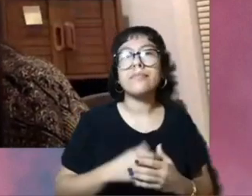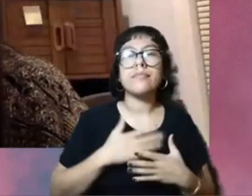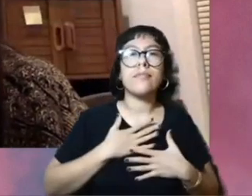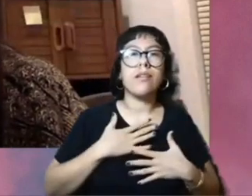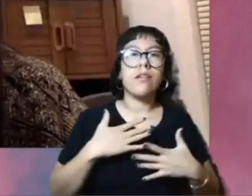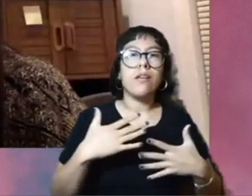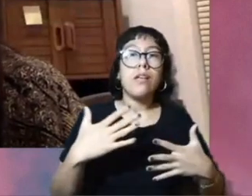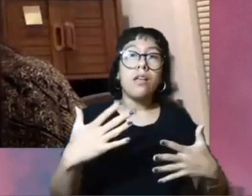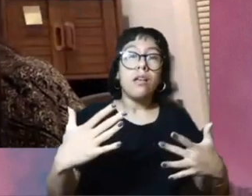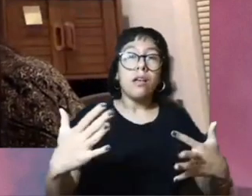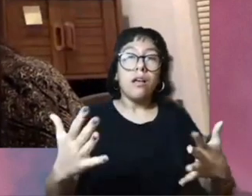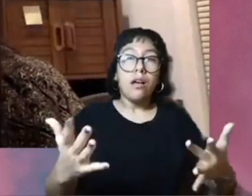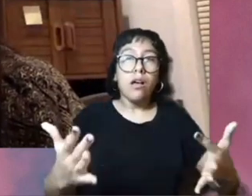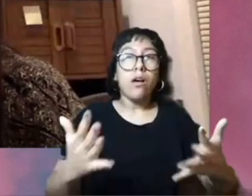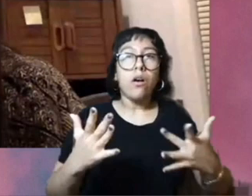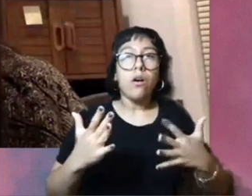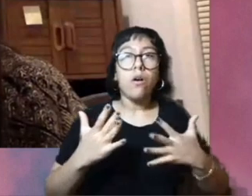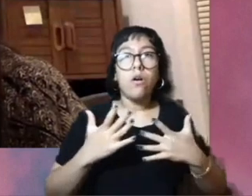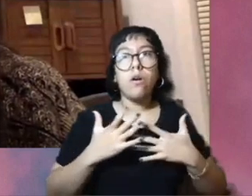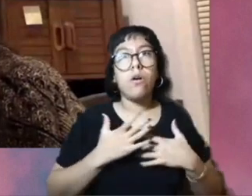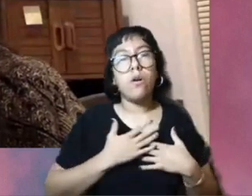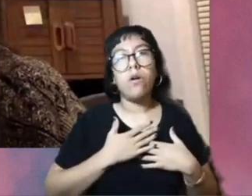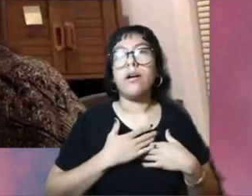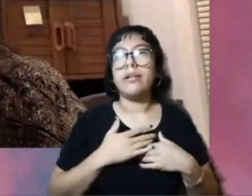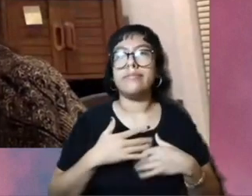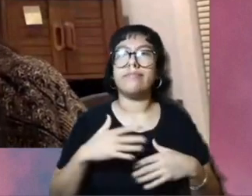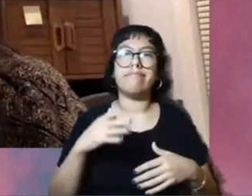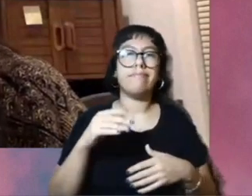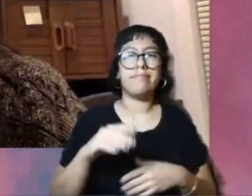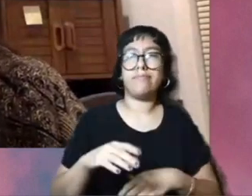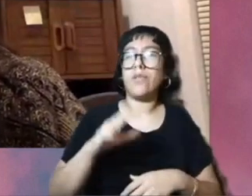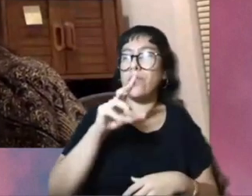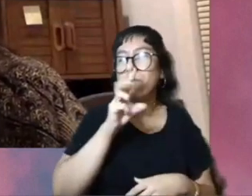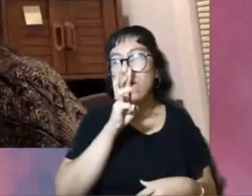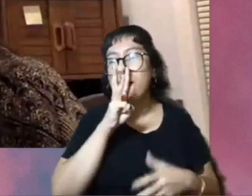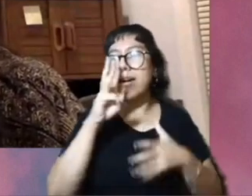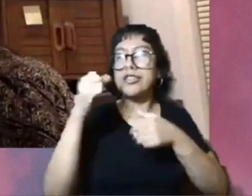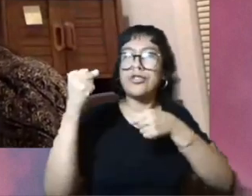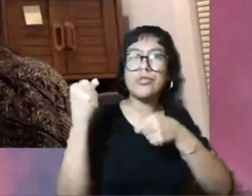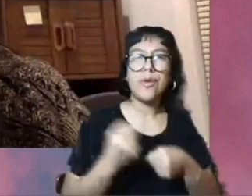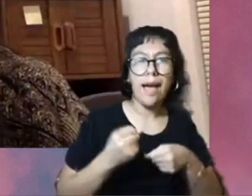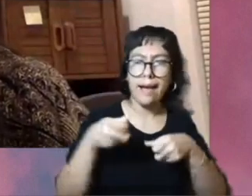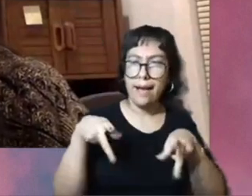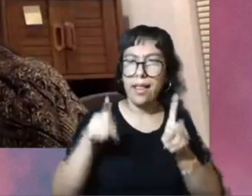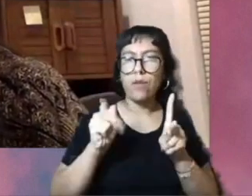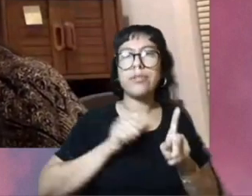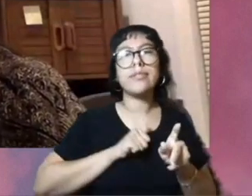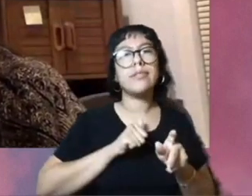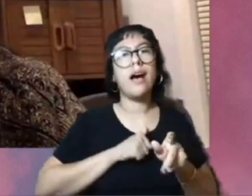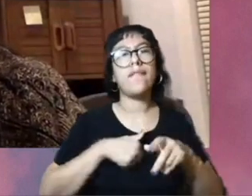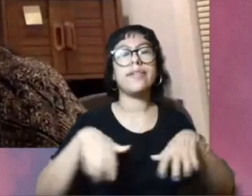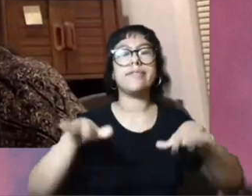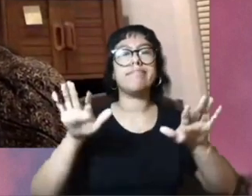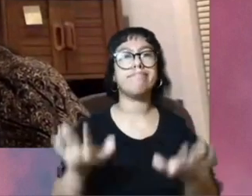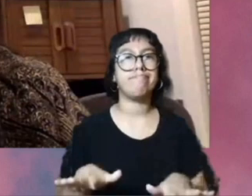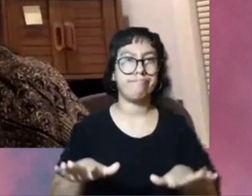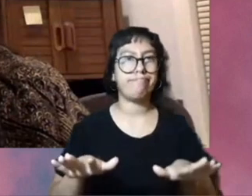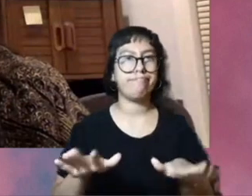she draws the liquid and strength required to let herself cry.